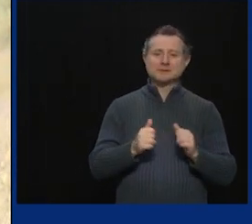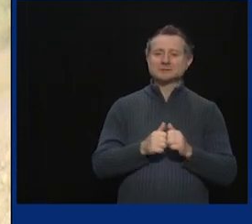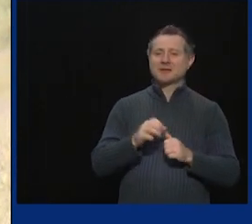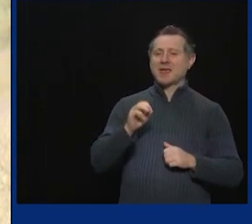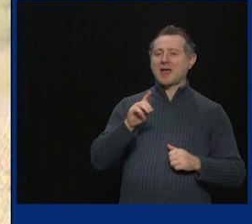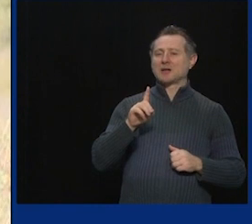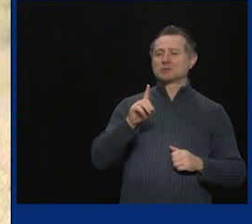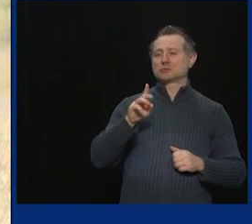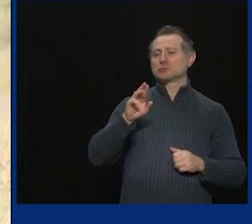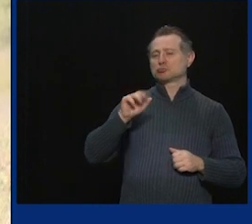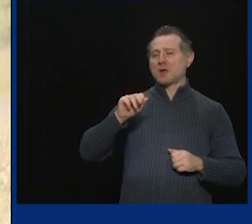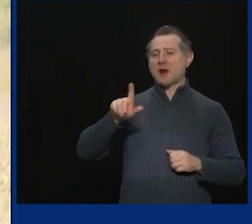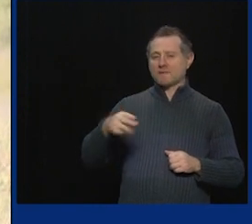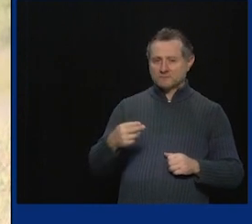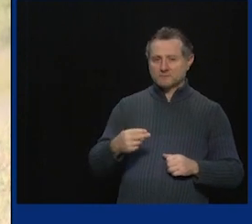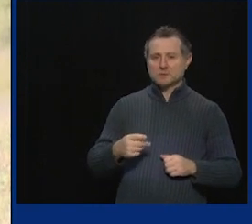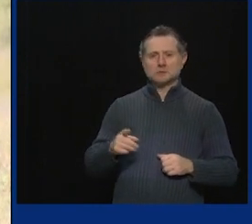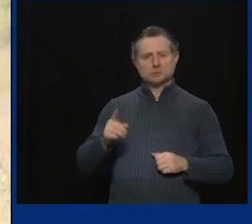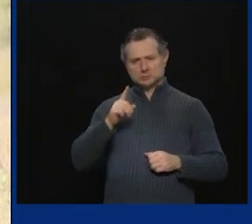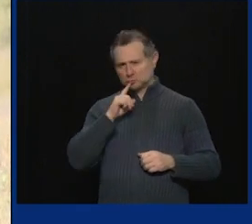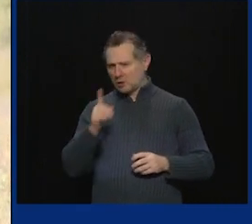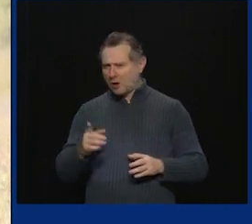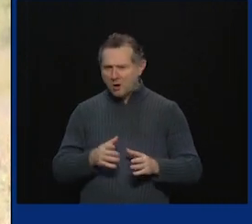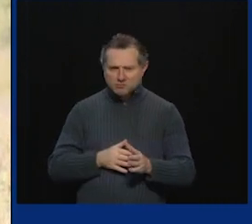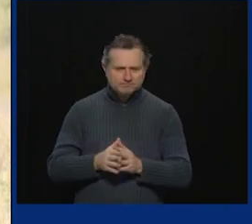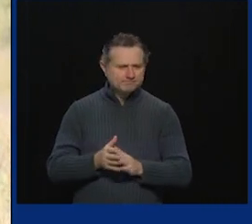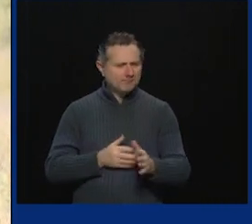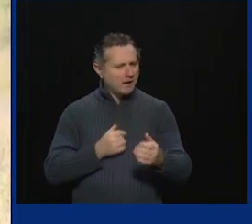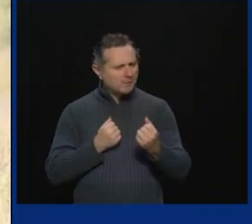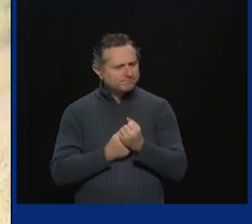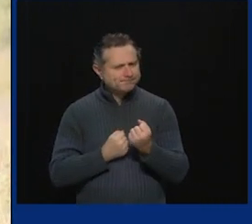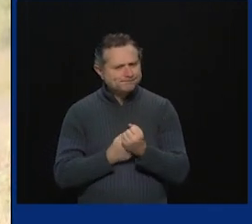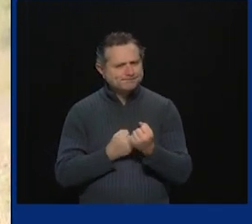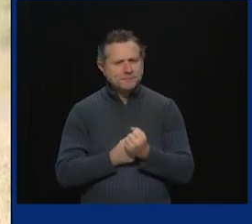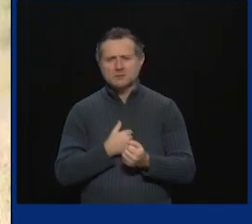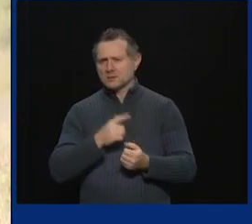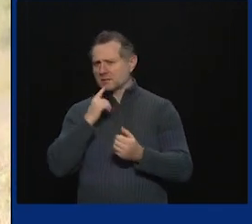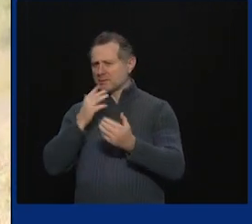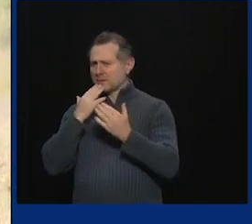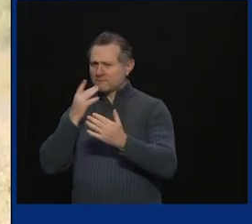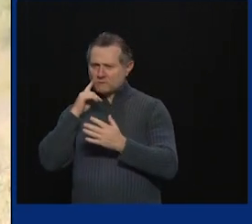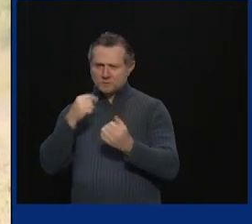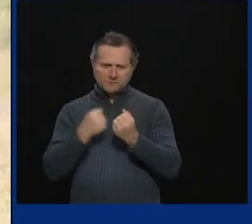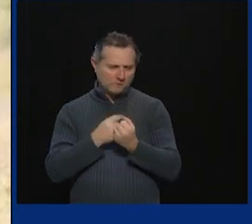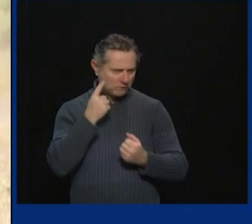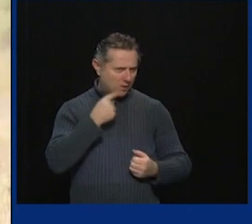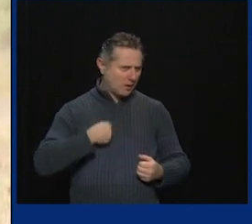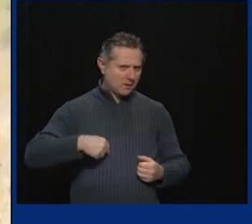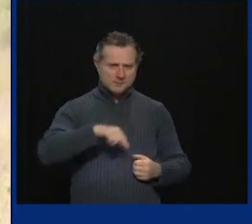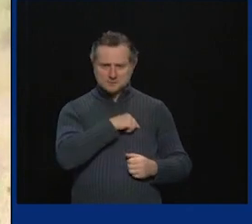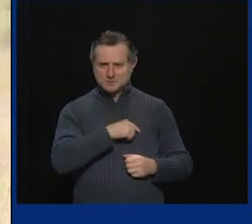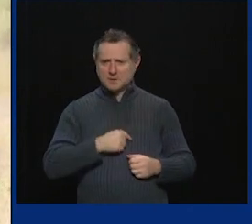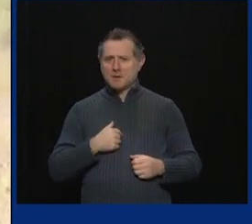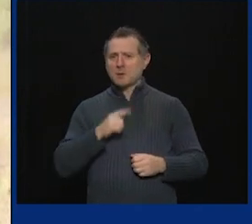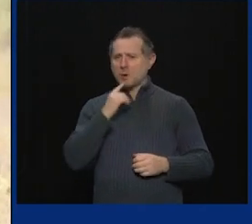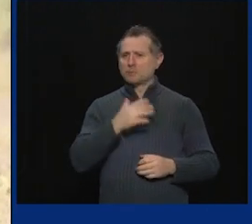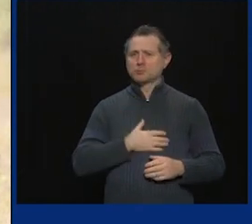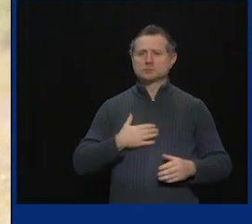STAMP, and we are grateful for his advocacy efforts on our behalf. Ladies and gentlemen, please welcome New York State Senator Ed